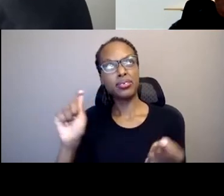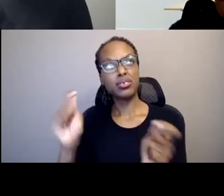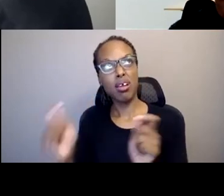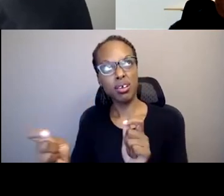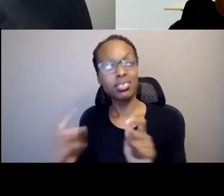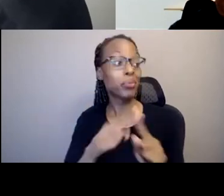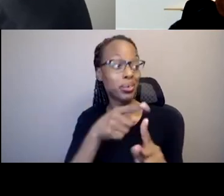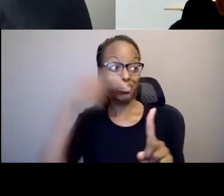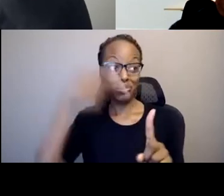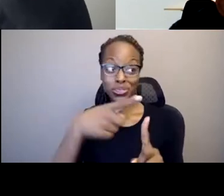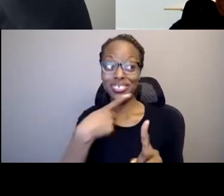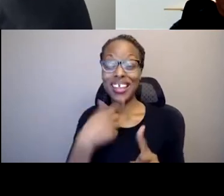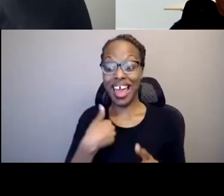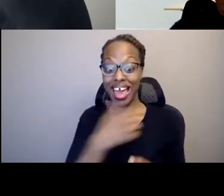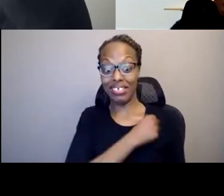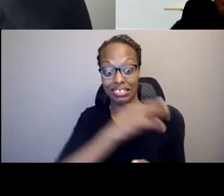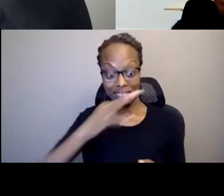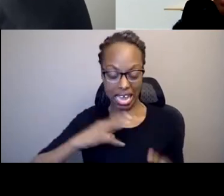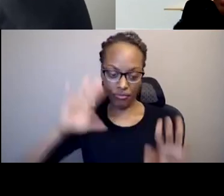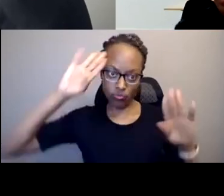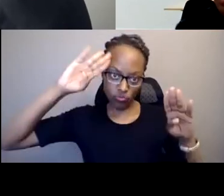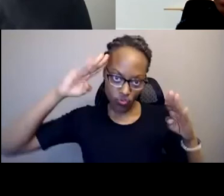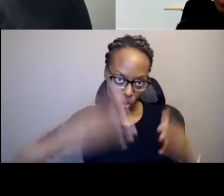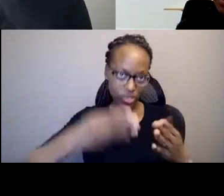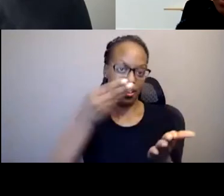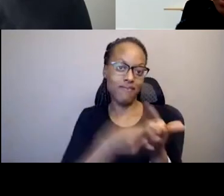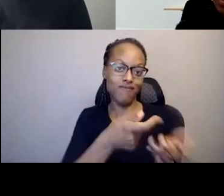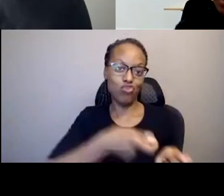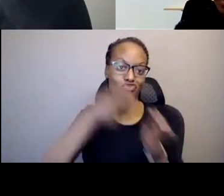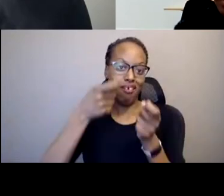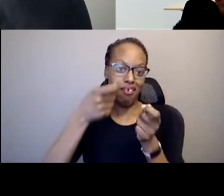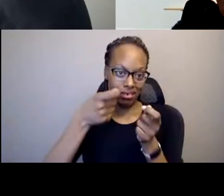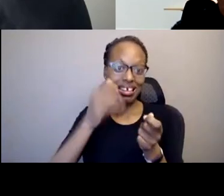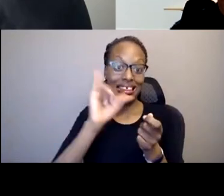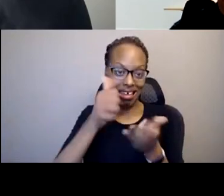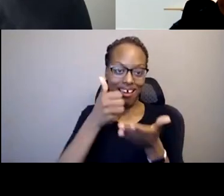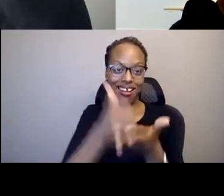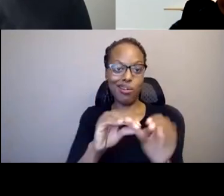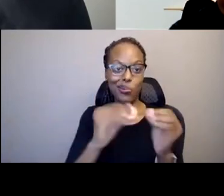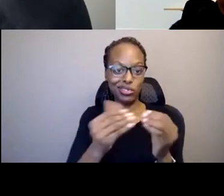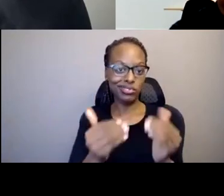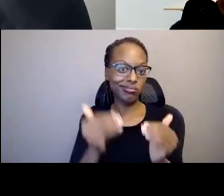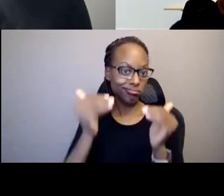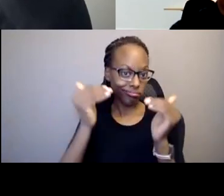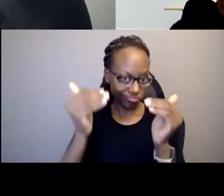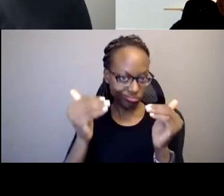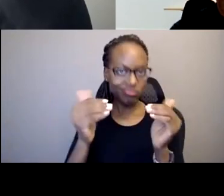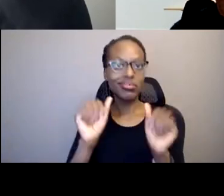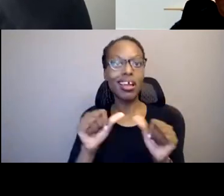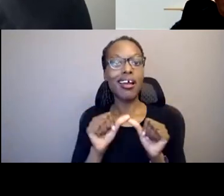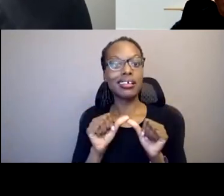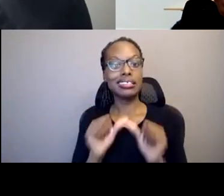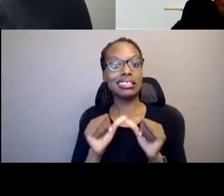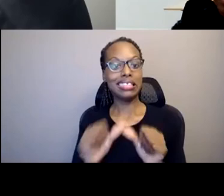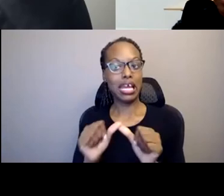actually is working in development and fundraising in order to help an organization get to the next level where it's able to have more sustainable sets of